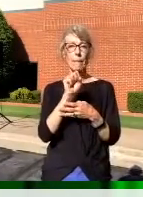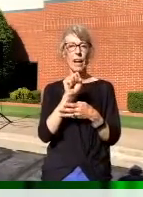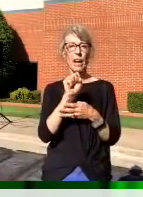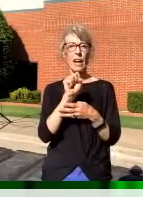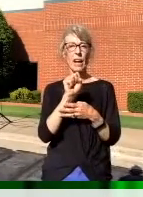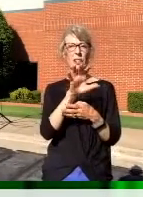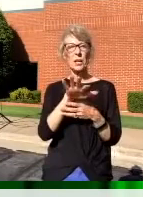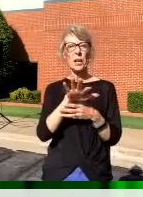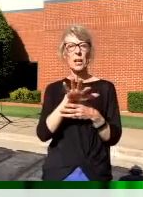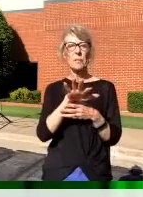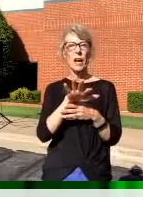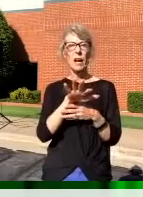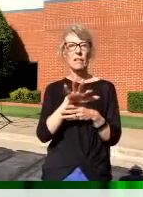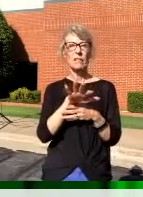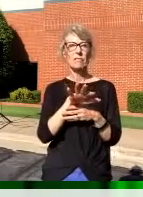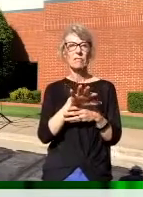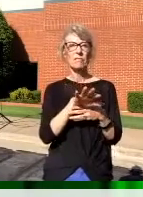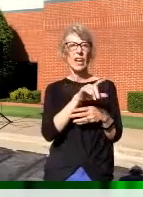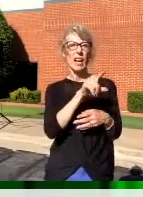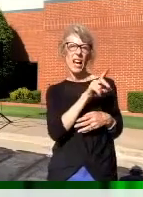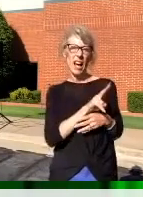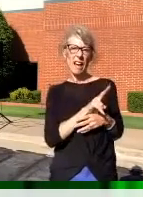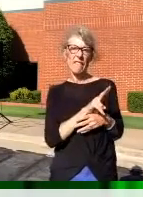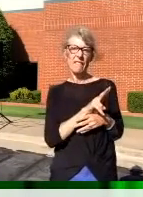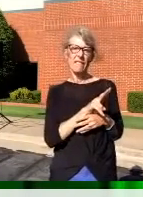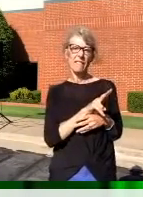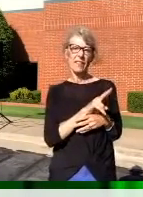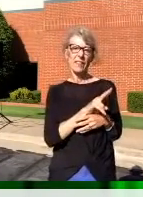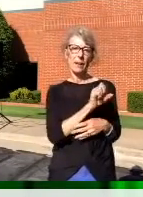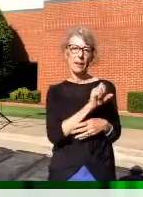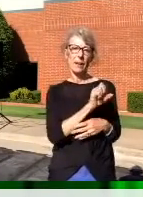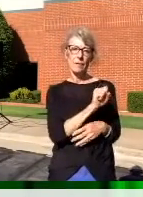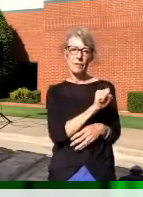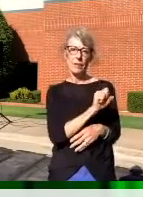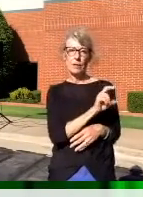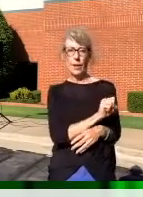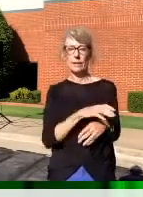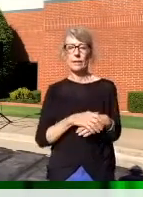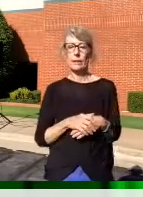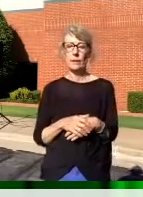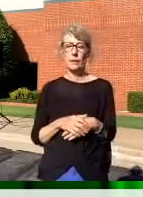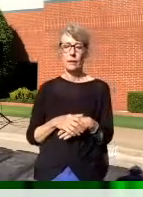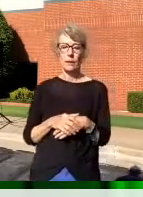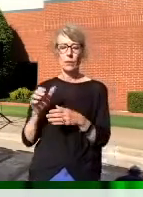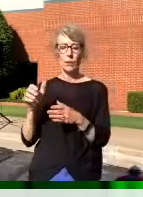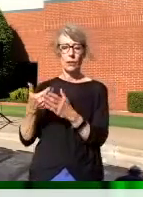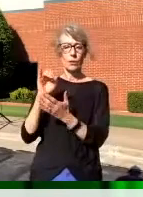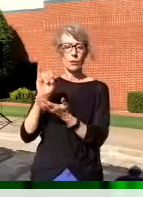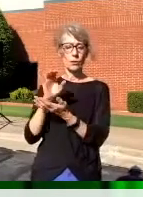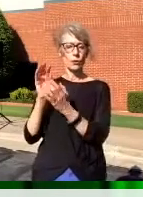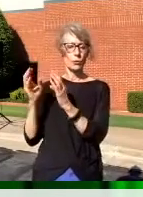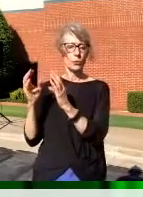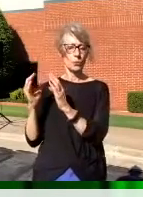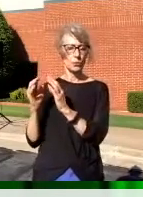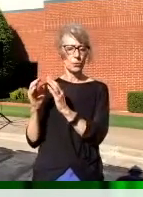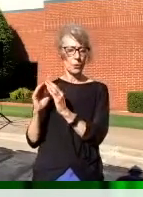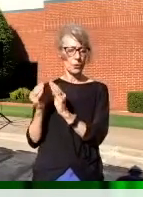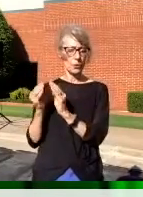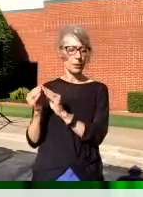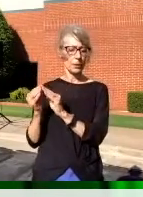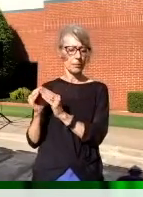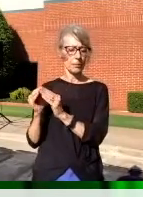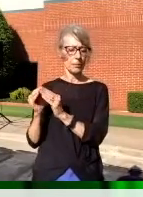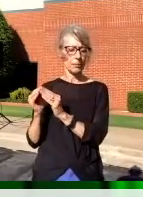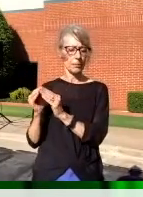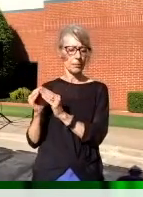U.S. That's weird. Why would the New Jerusalem come down and be that size? Is John in the Bible